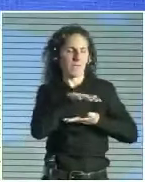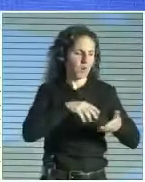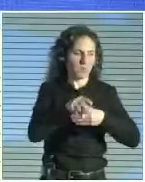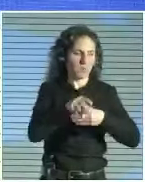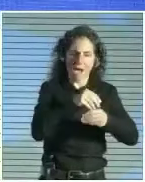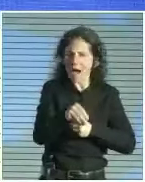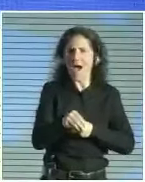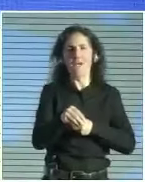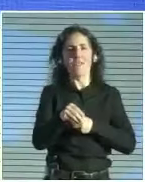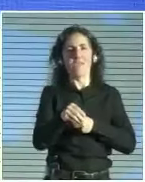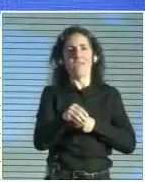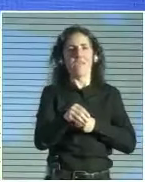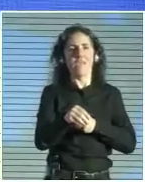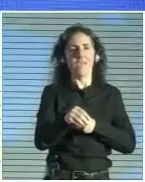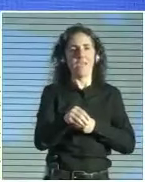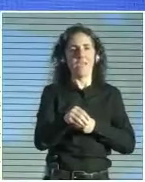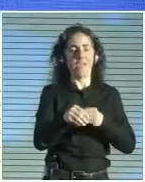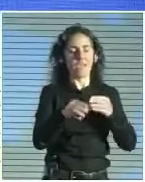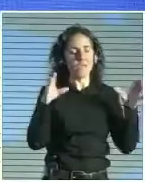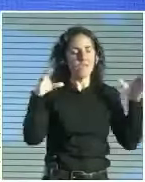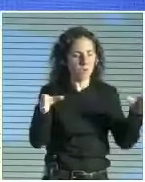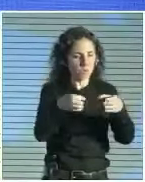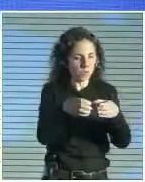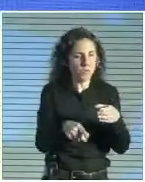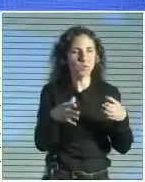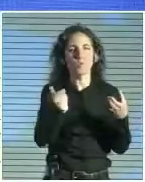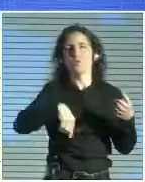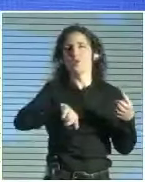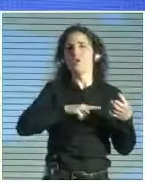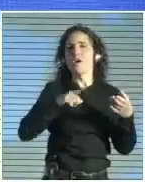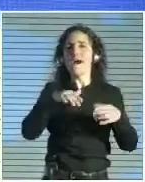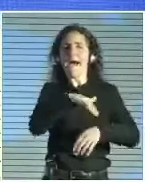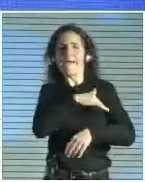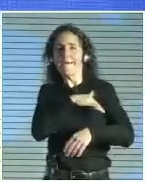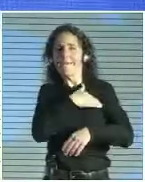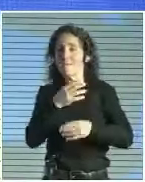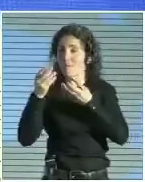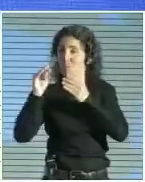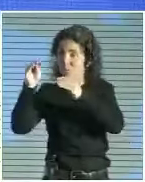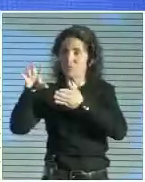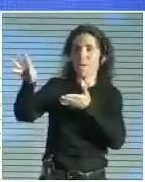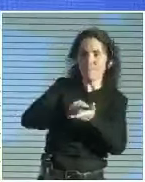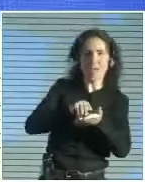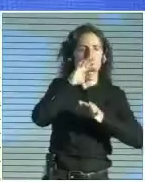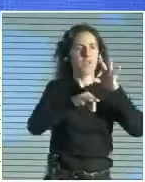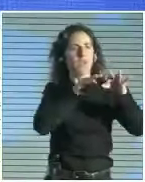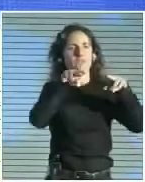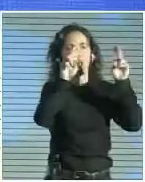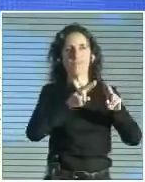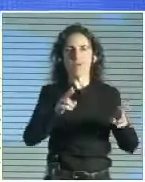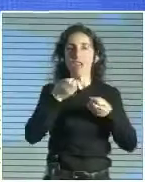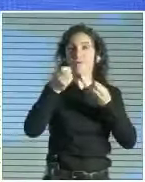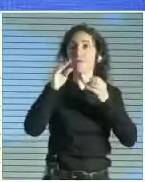from international organization as well, so that we can provide with the specific information for each one of those